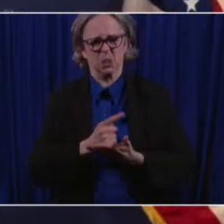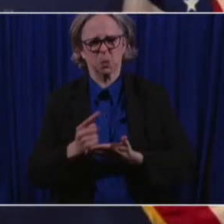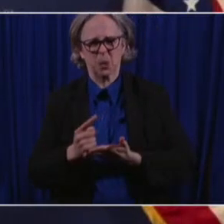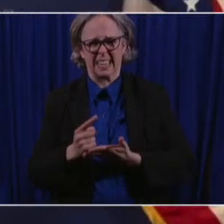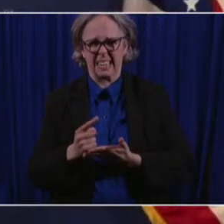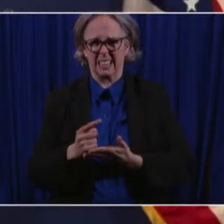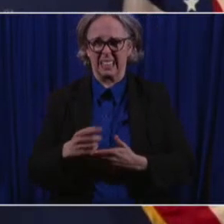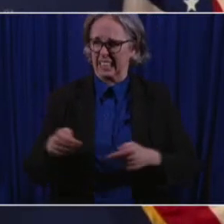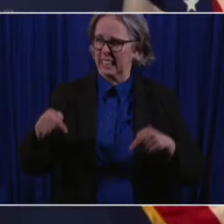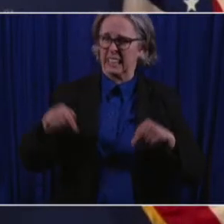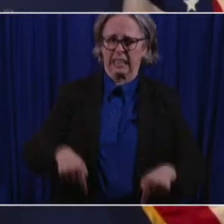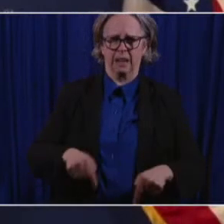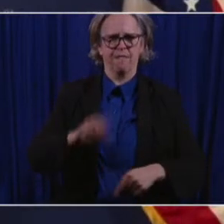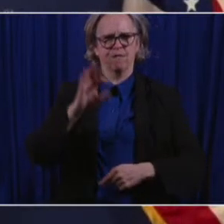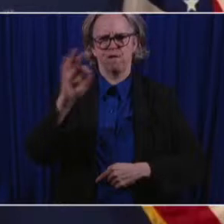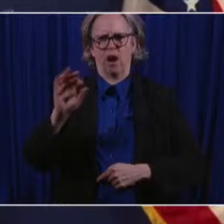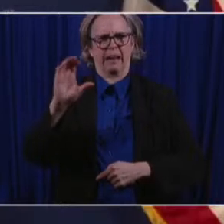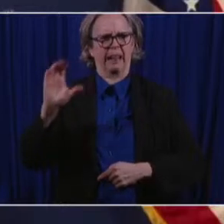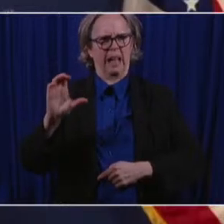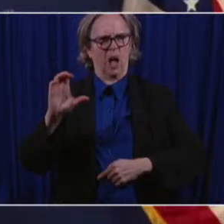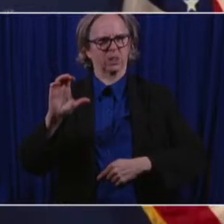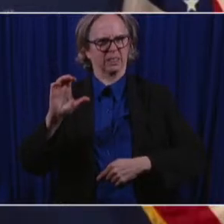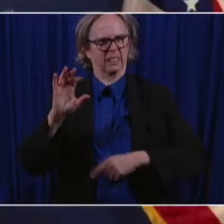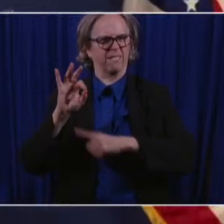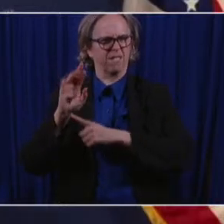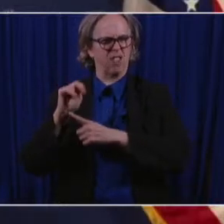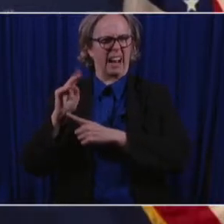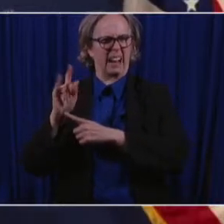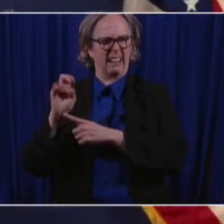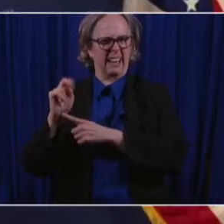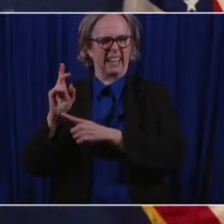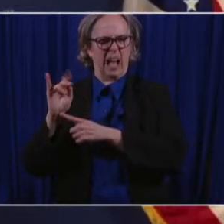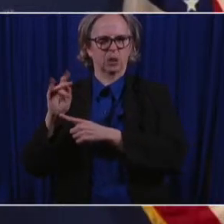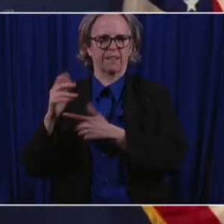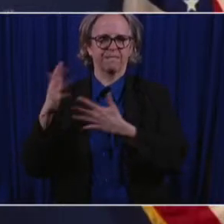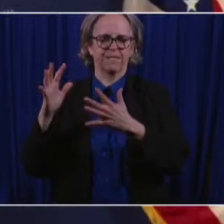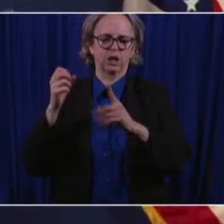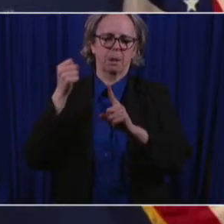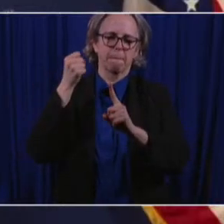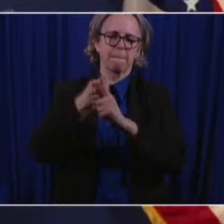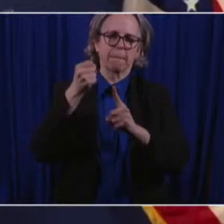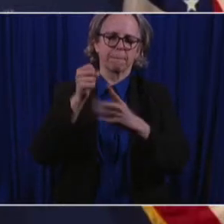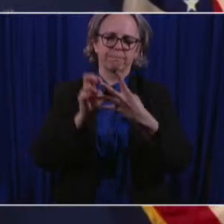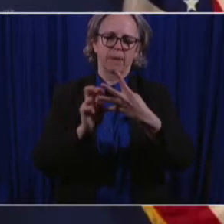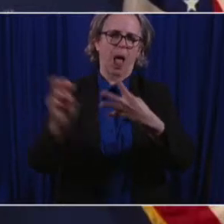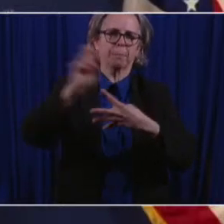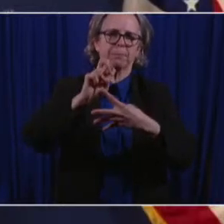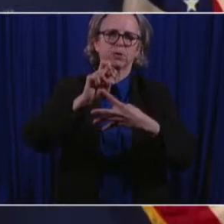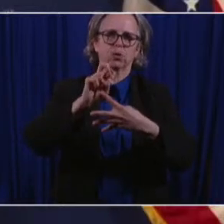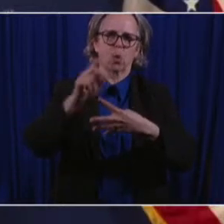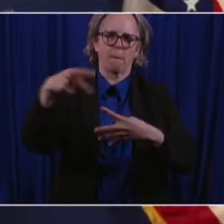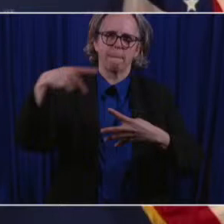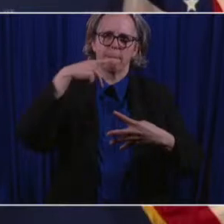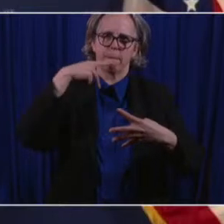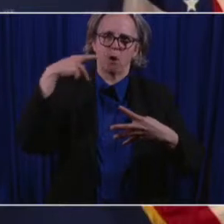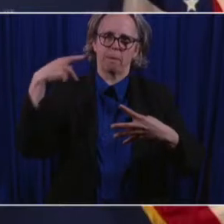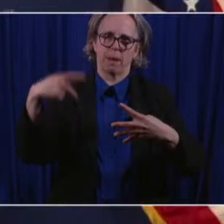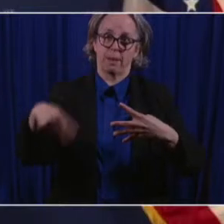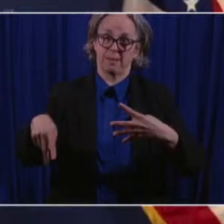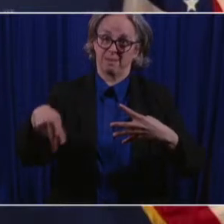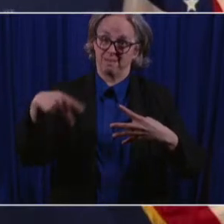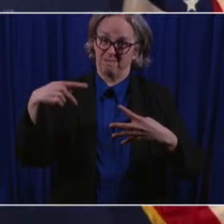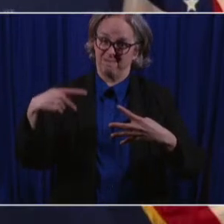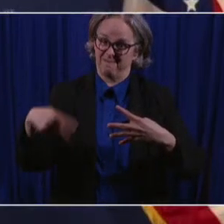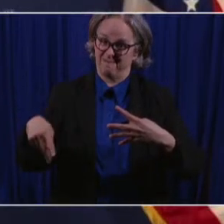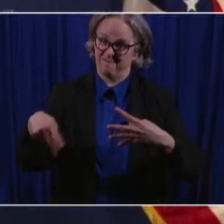It went to purple. And I don't want to downplay that, but I do want to put it in perspective, and then Dr. Vanderhoff will